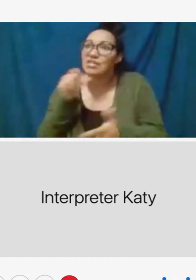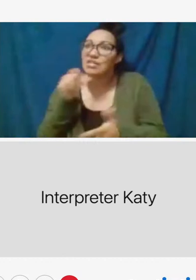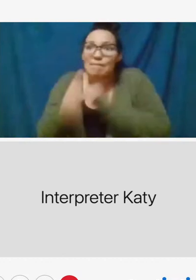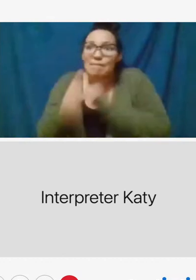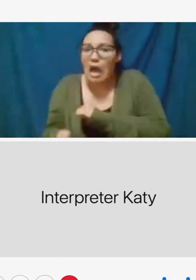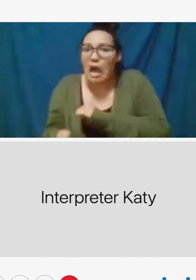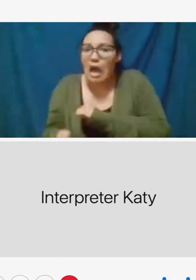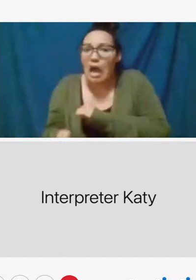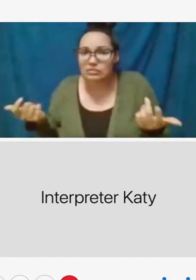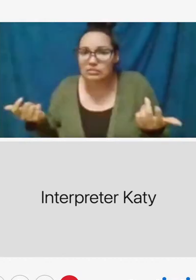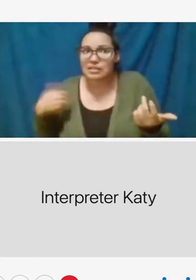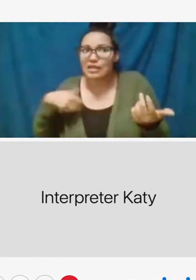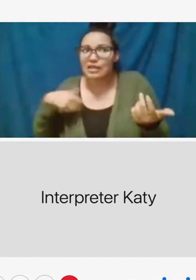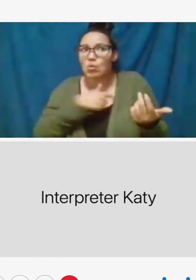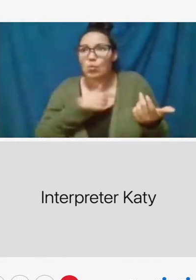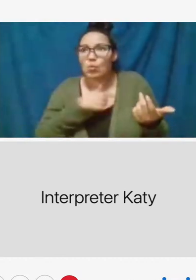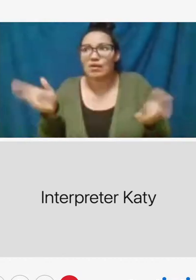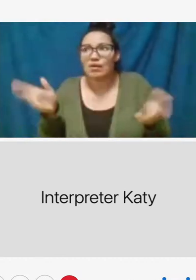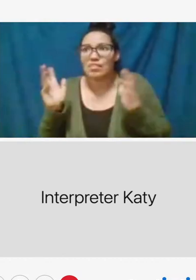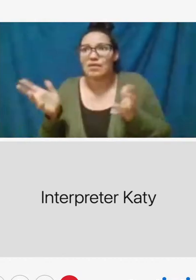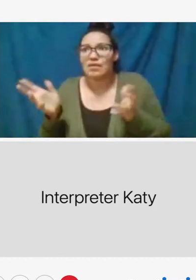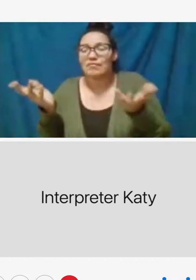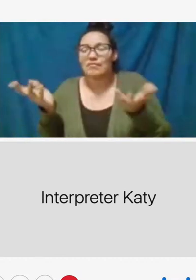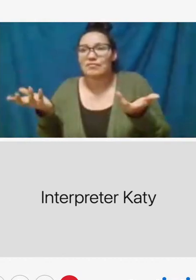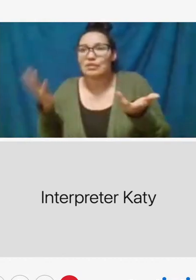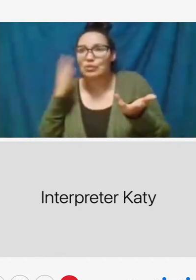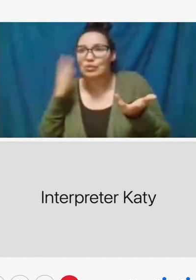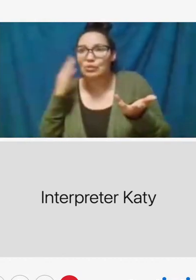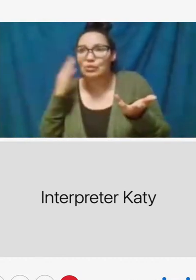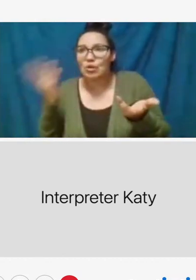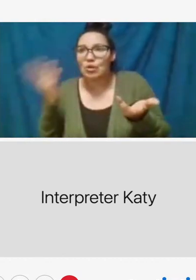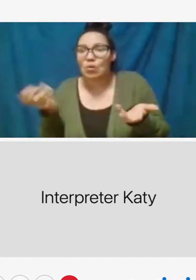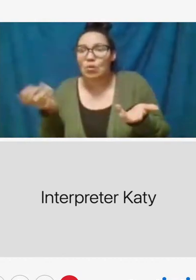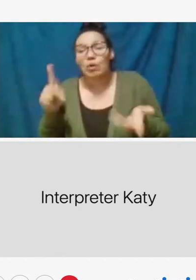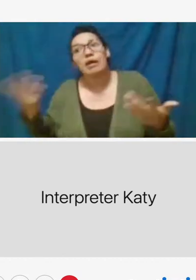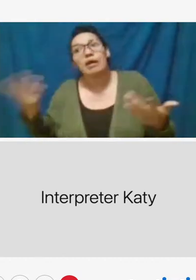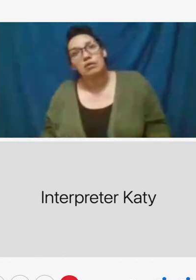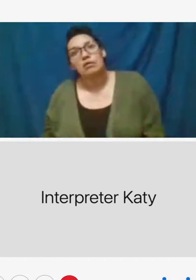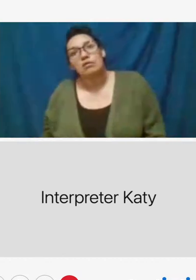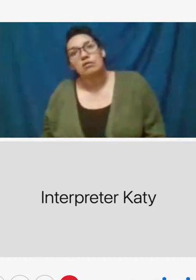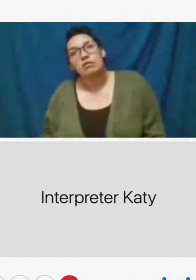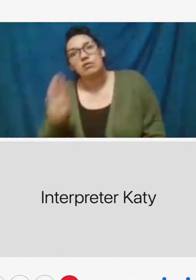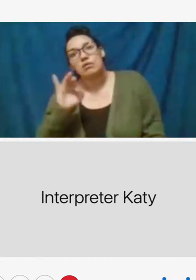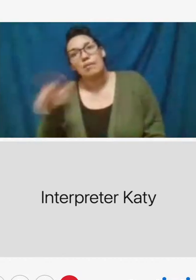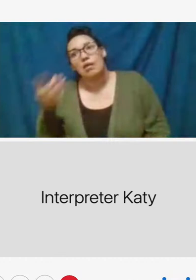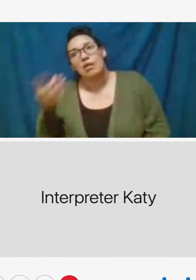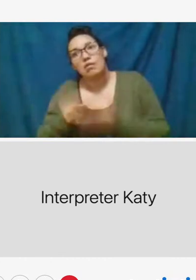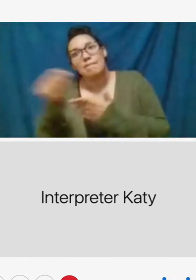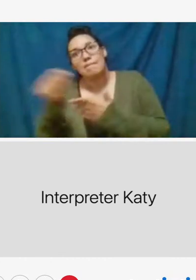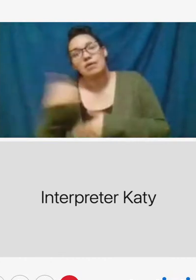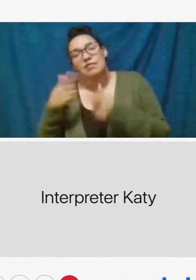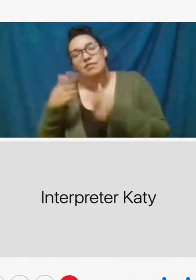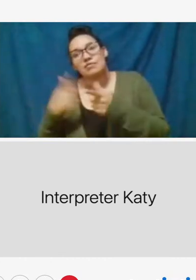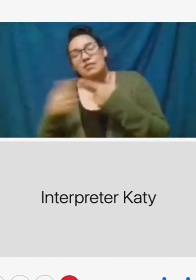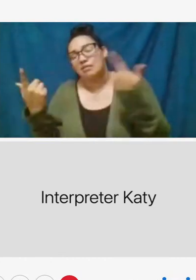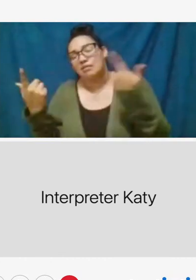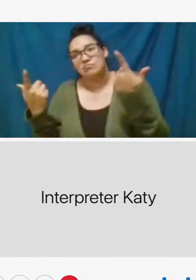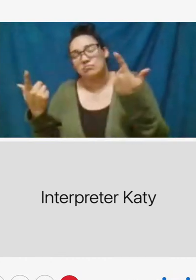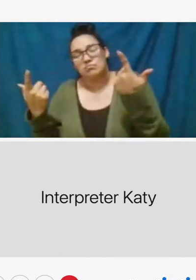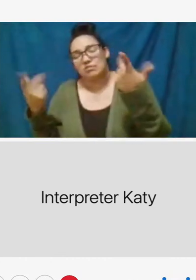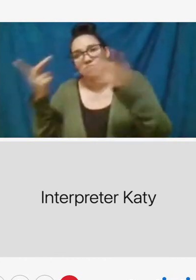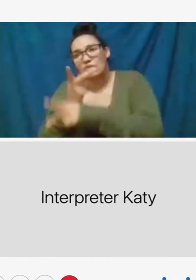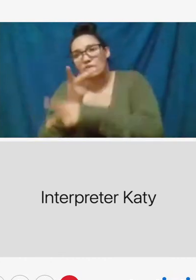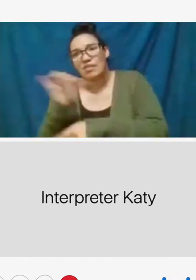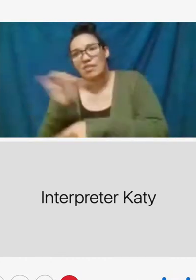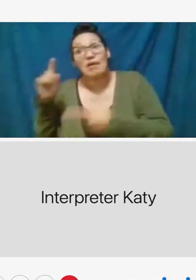left you know footing the bill and having to make it work okay so that's that was my first Soap Box thing cuz